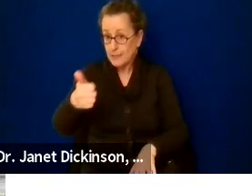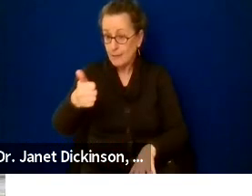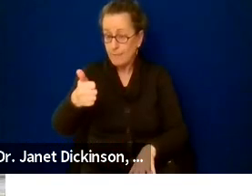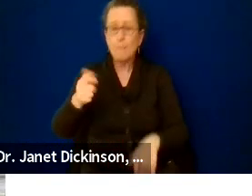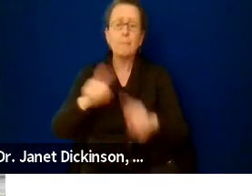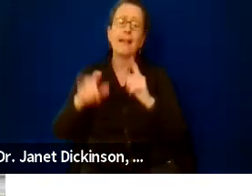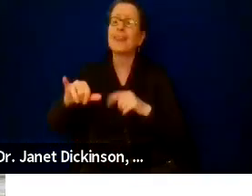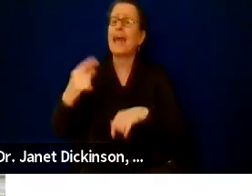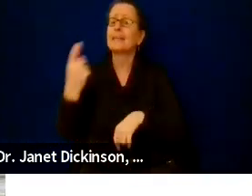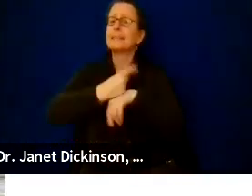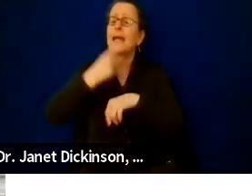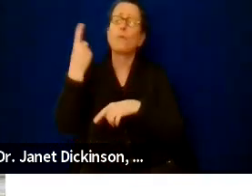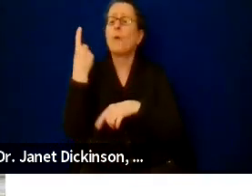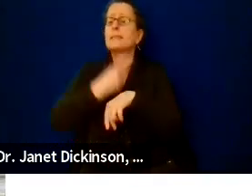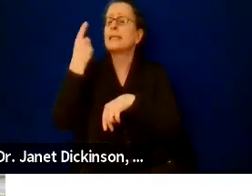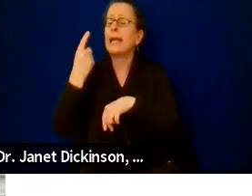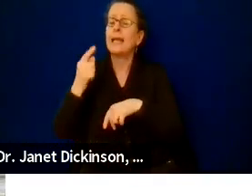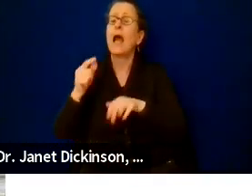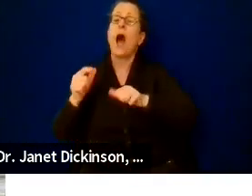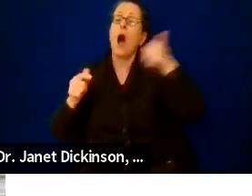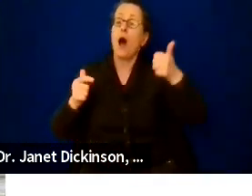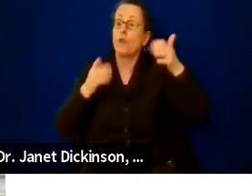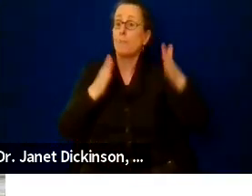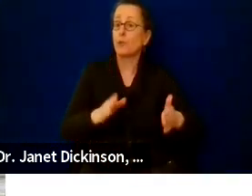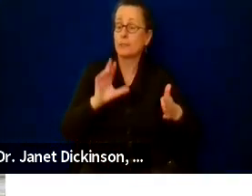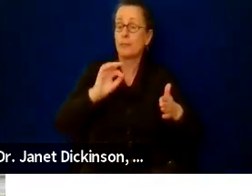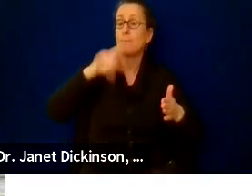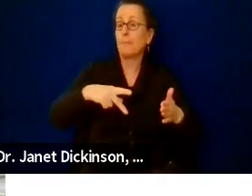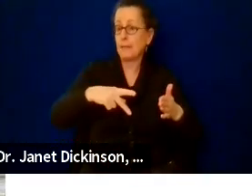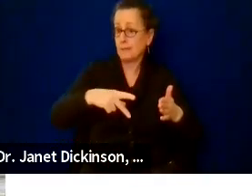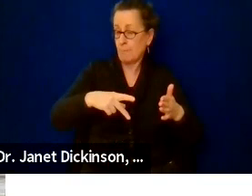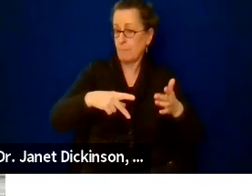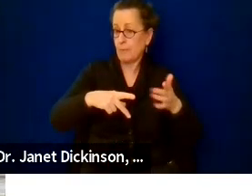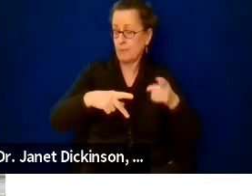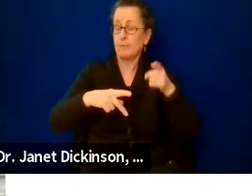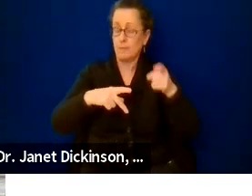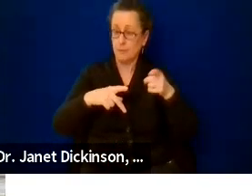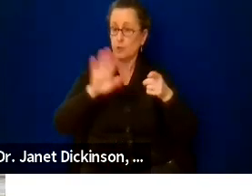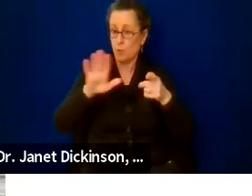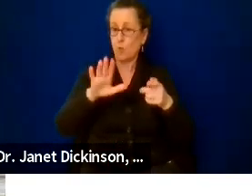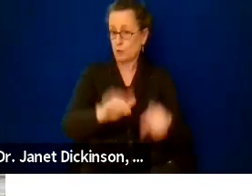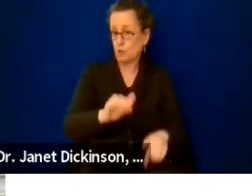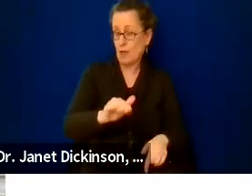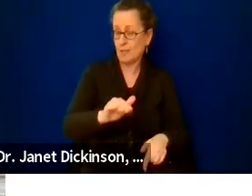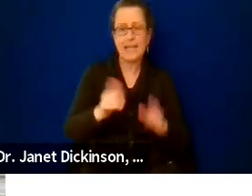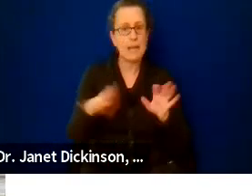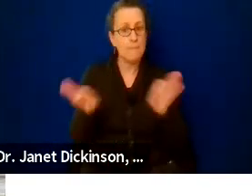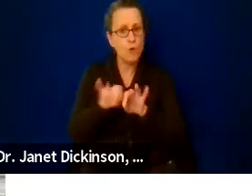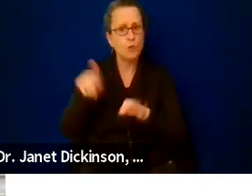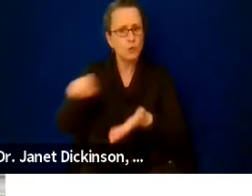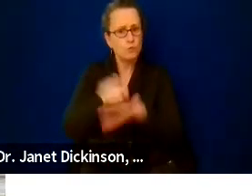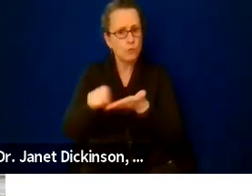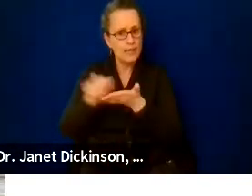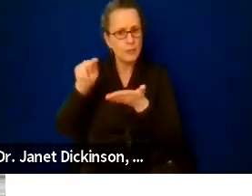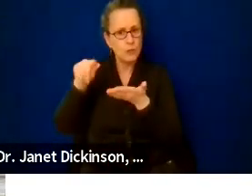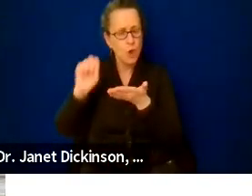and second name because we don't know who Ed is, if Ed is picking up your child. And if you have a